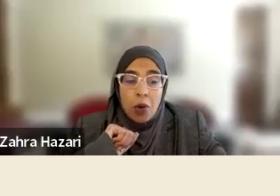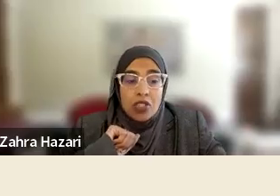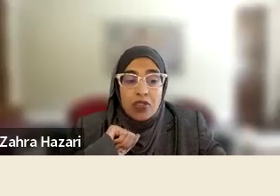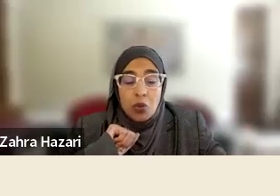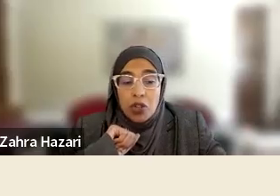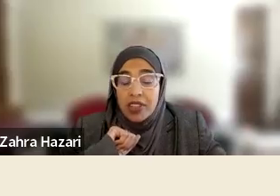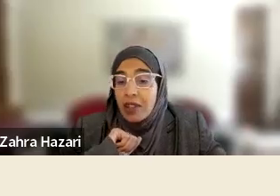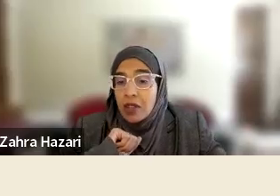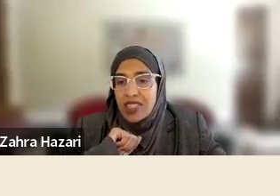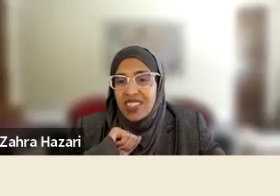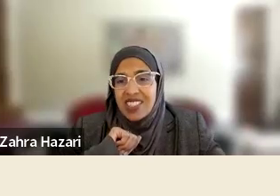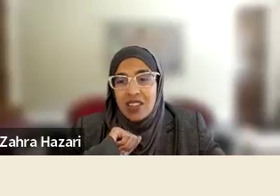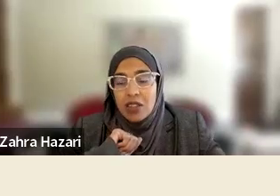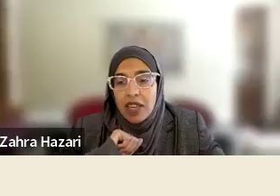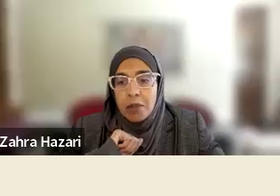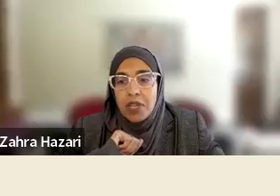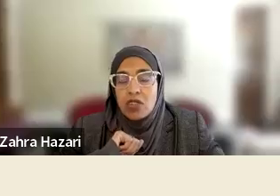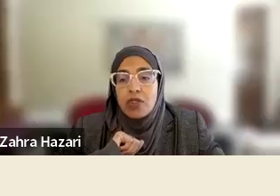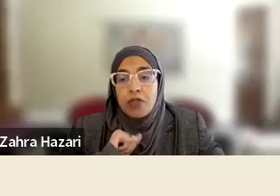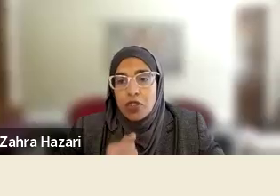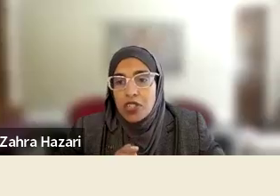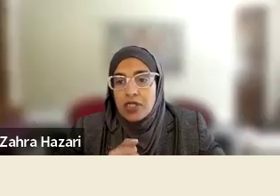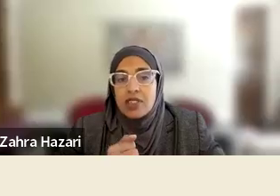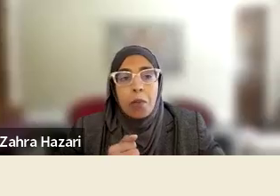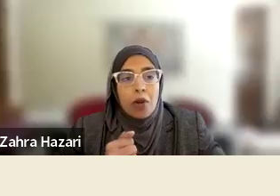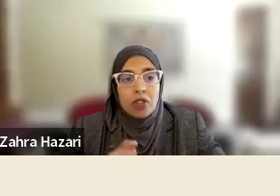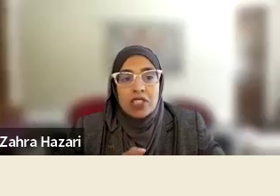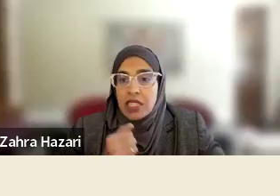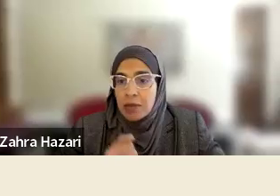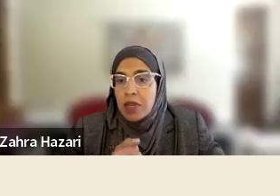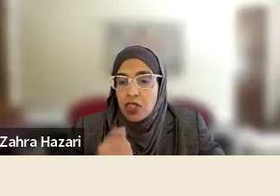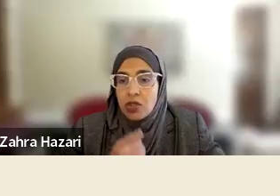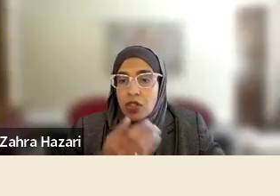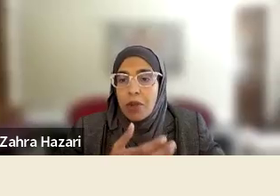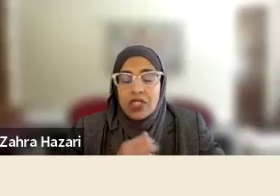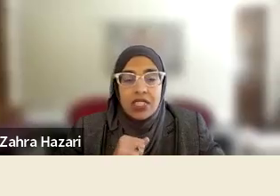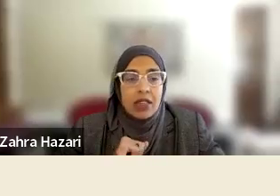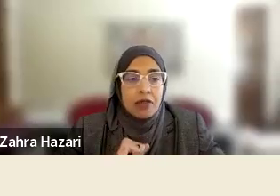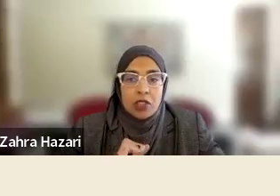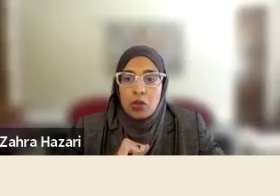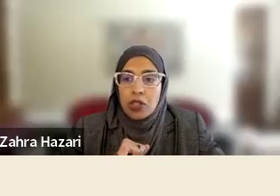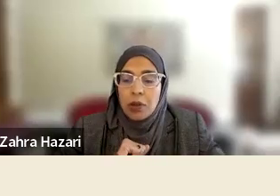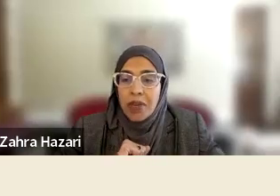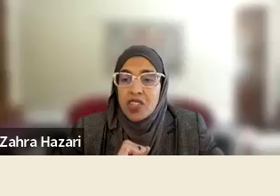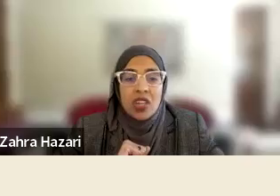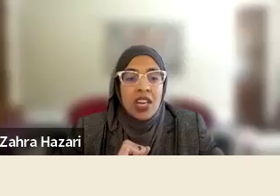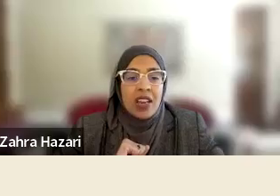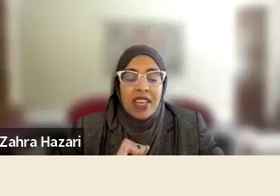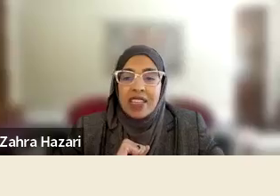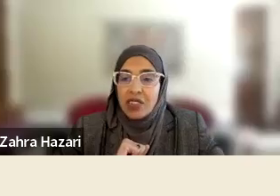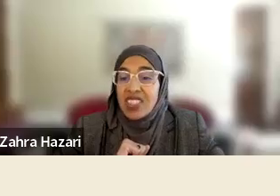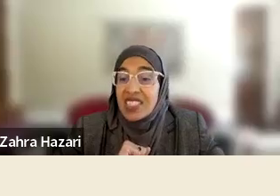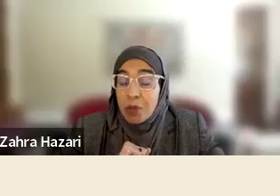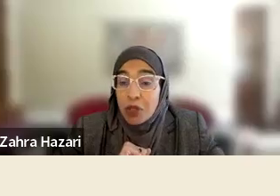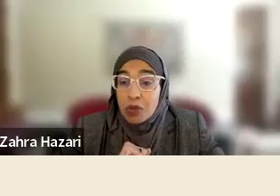And most of the work that looks at the single item measure versus the multi-dimensional, the multifactorial measure,